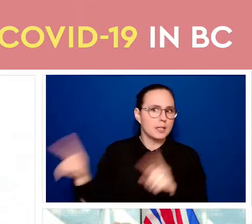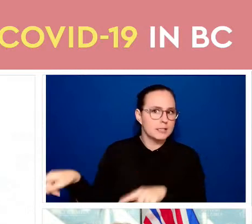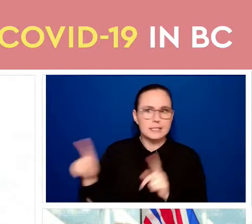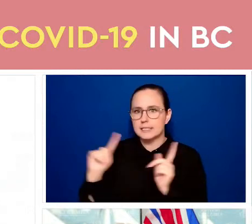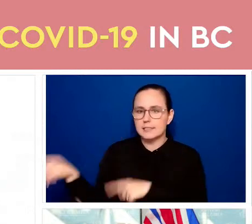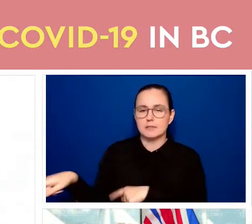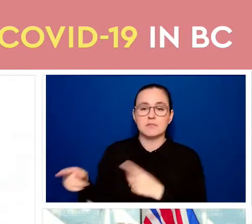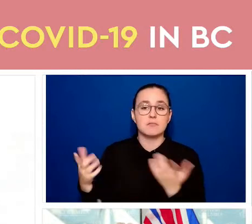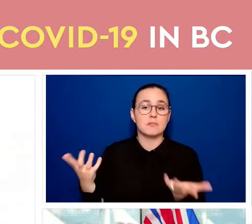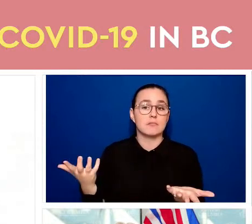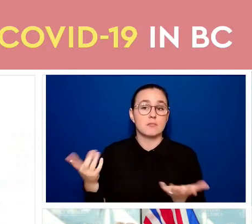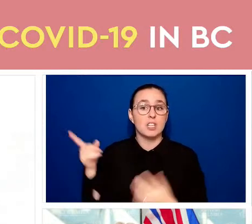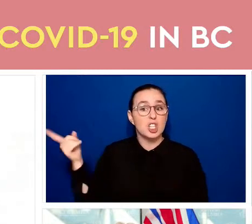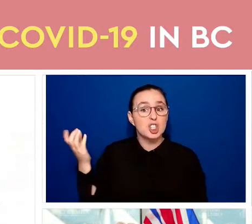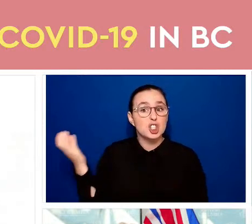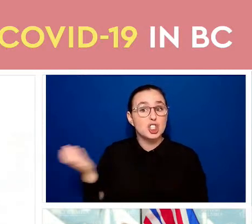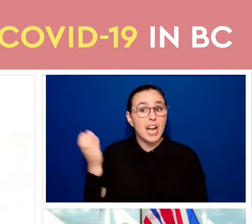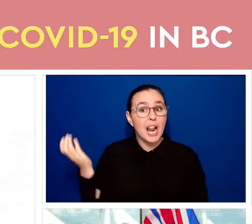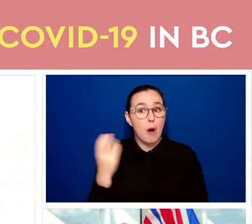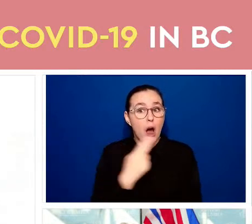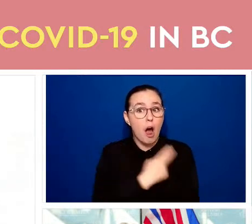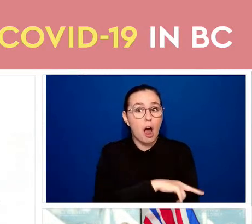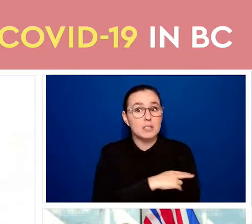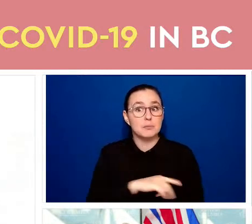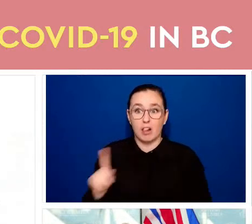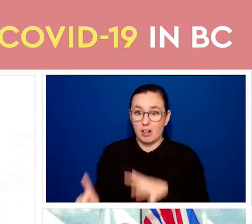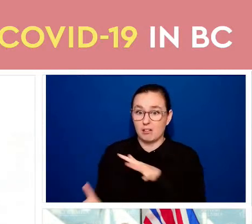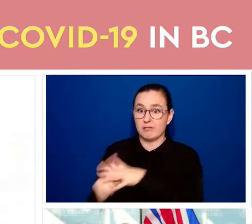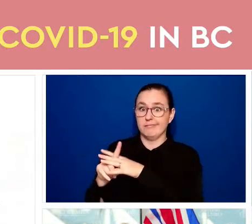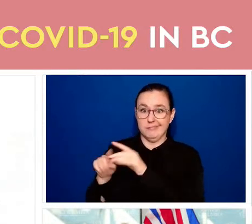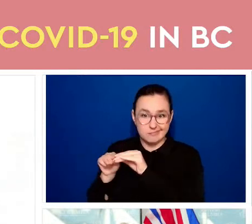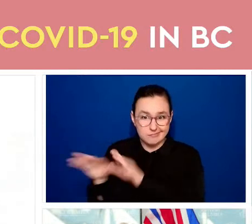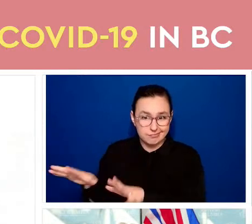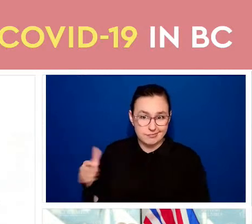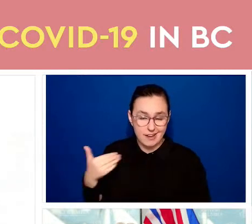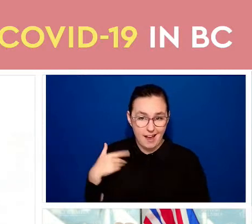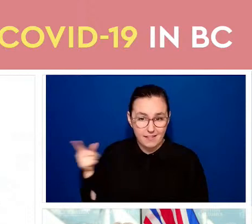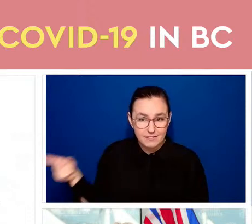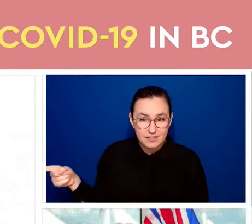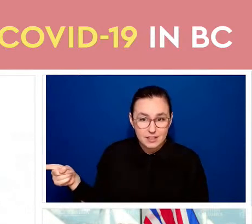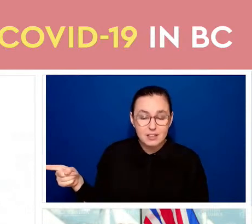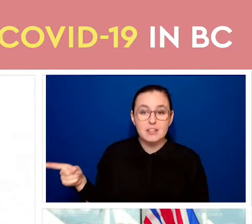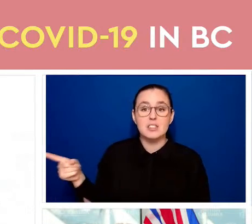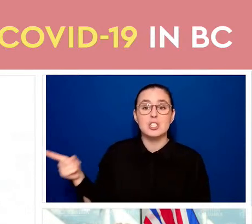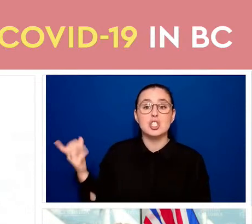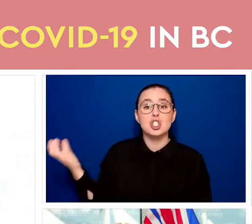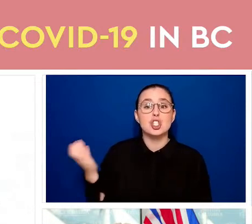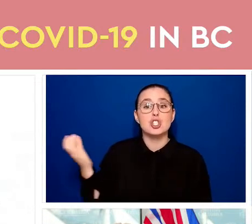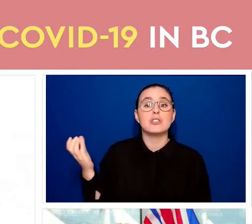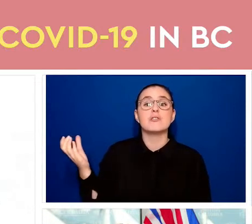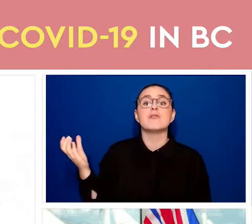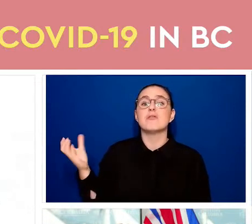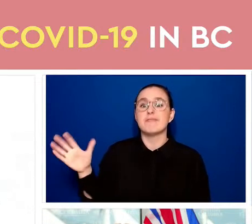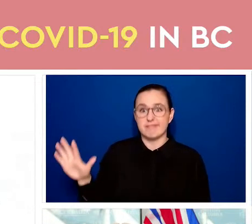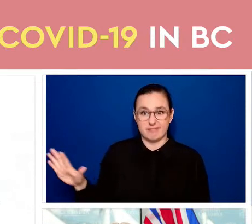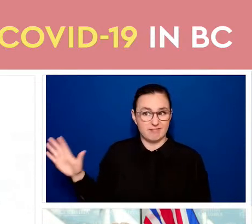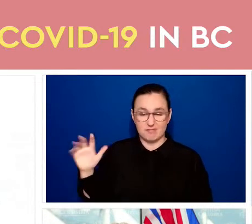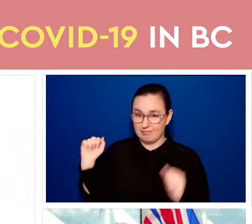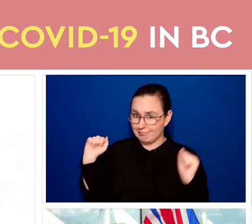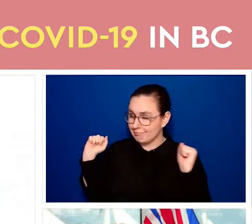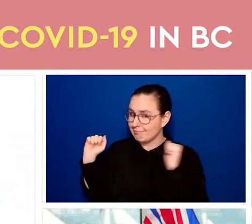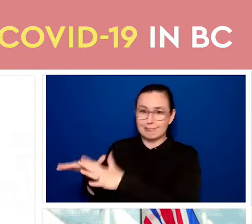outbreak, the Abbotsford Hospital, and the hospitals across Fraser Health, which means that not only are people with COVID